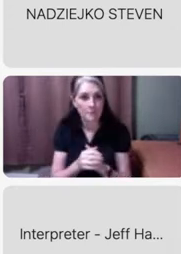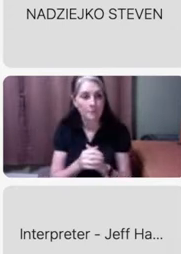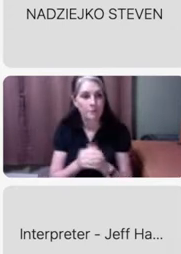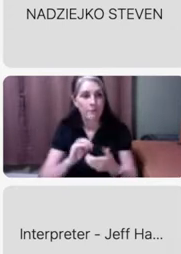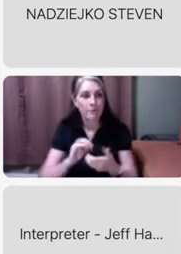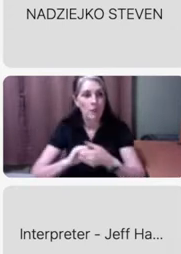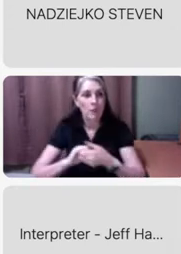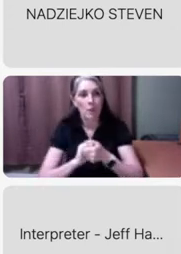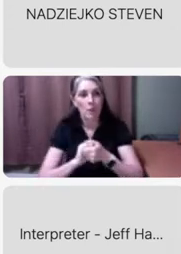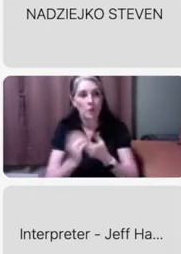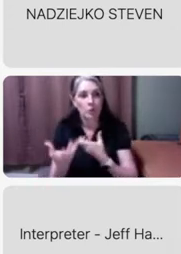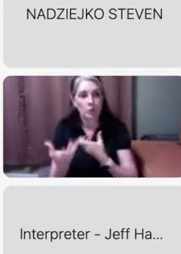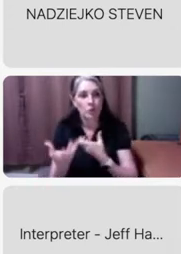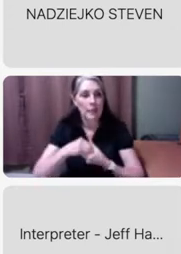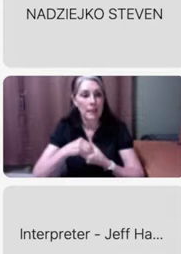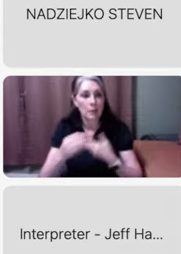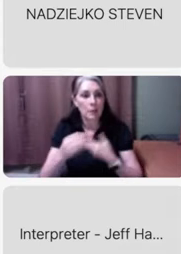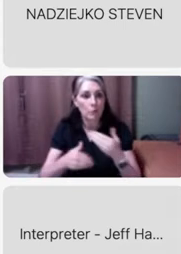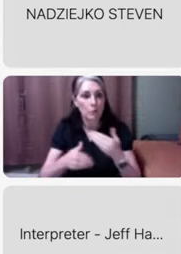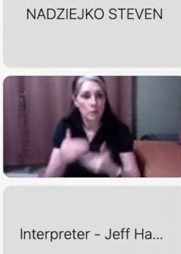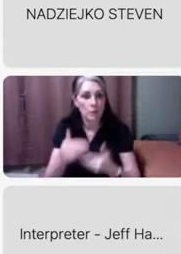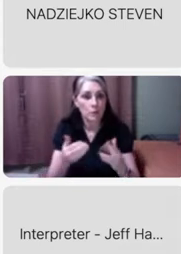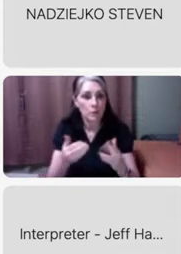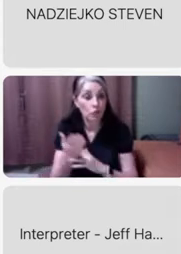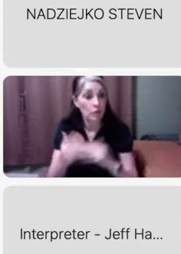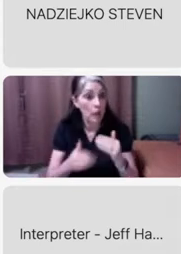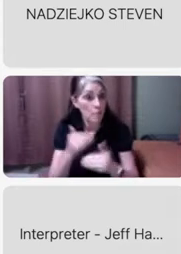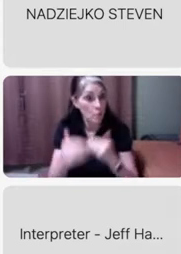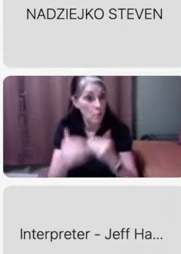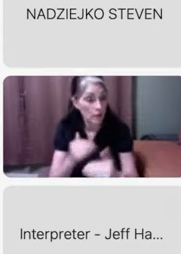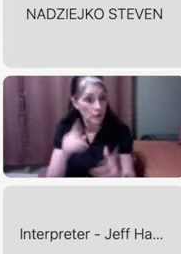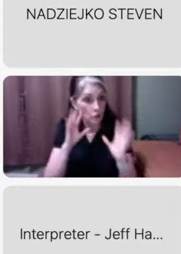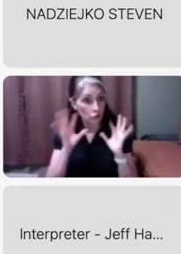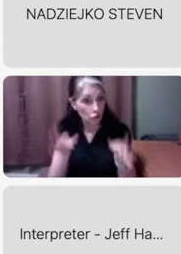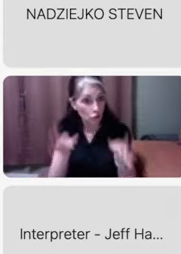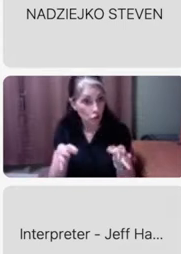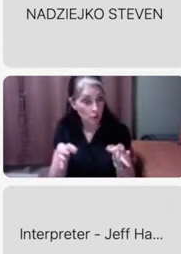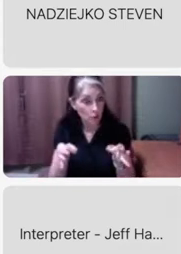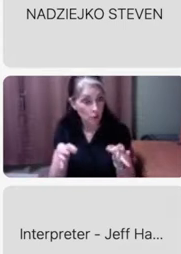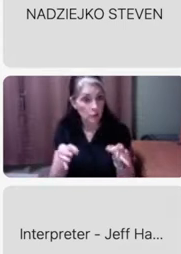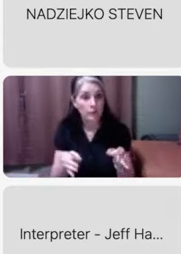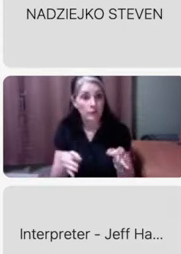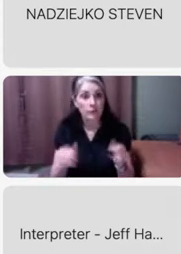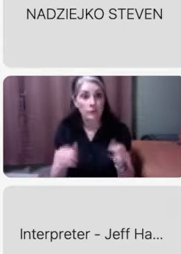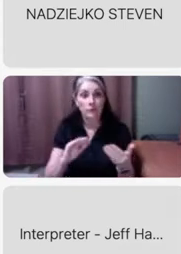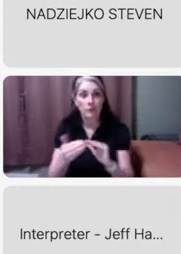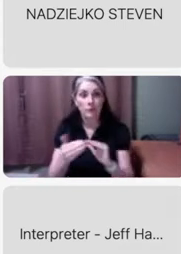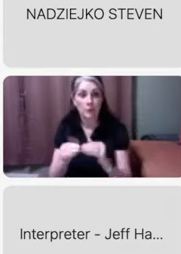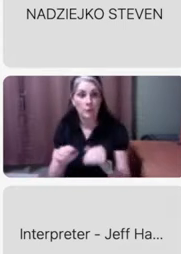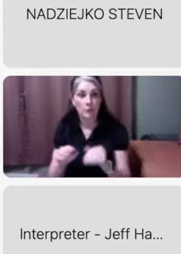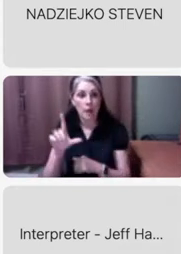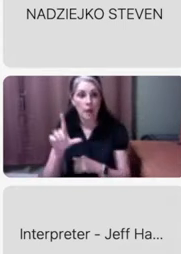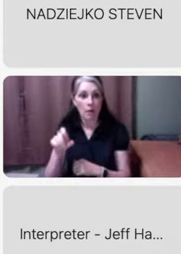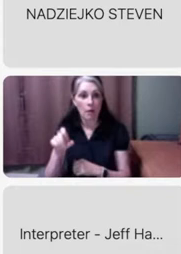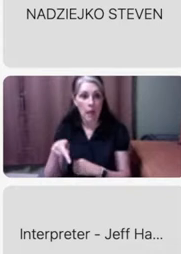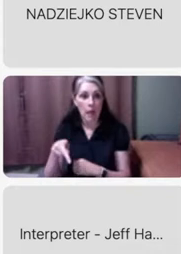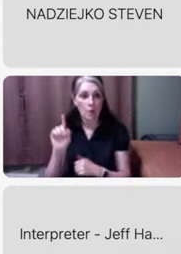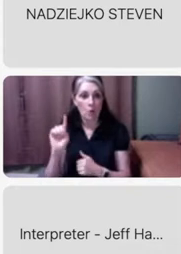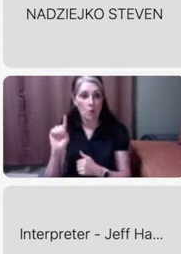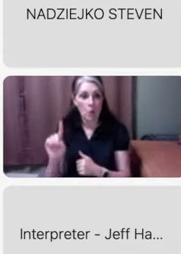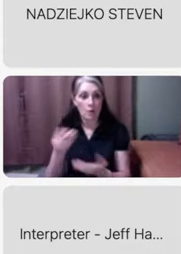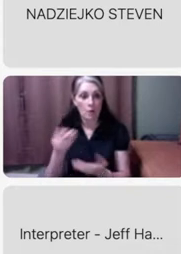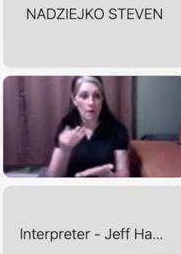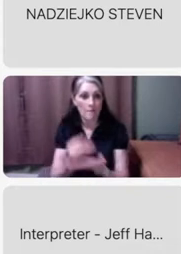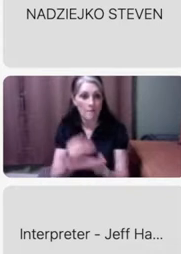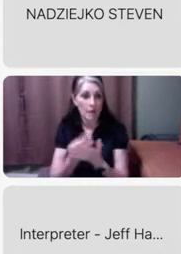then through that process the determination from the committees of the lcap one-time funding items for next year if you